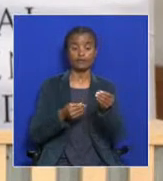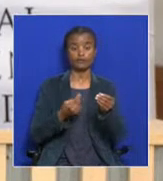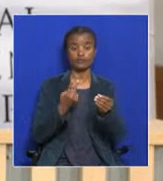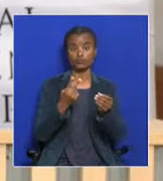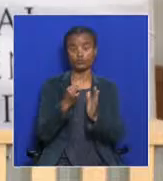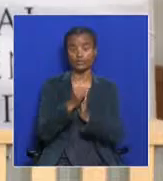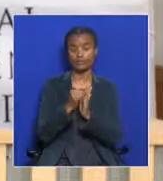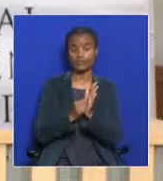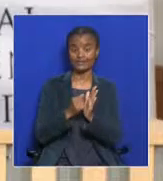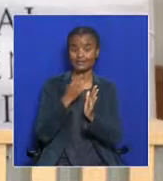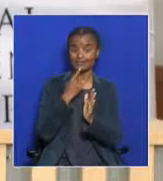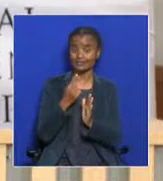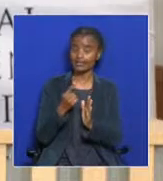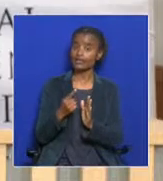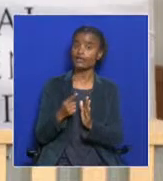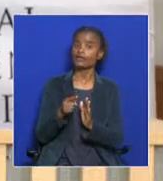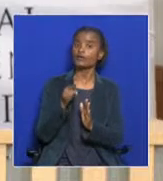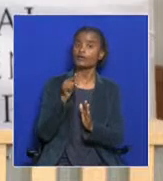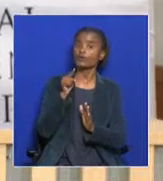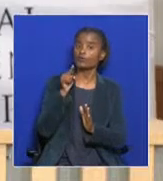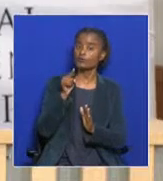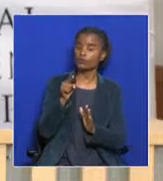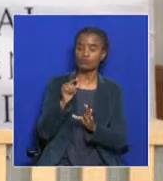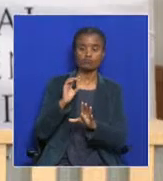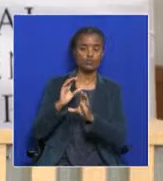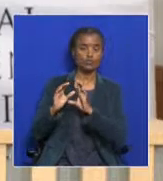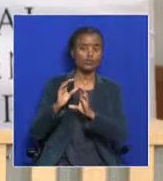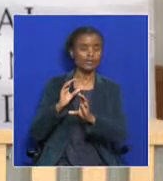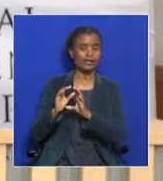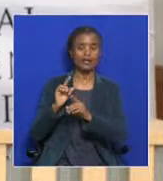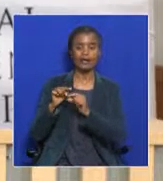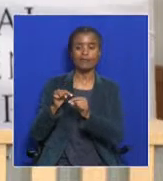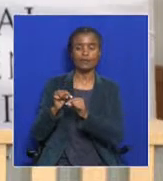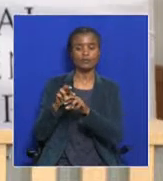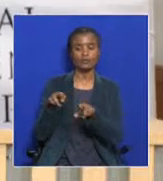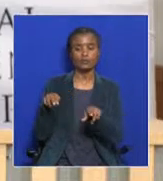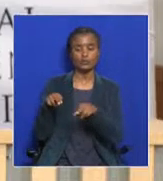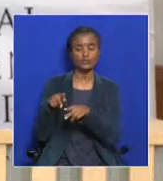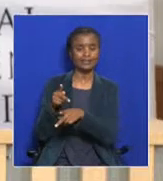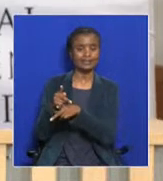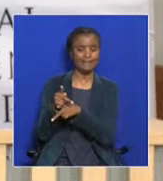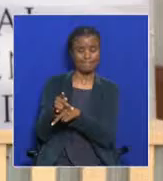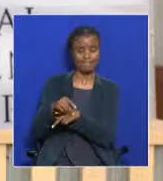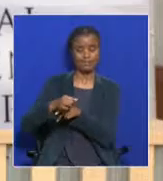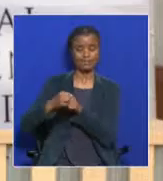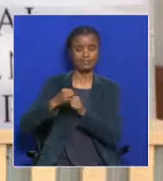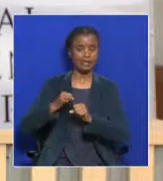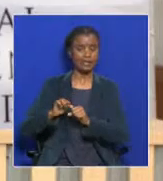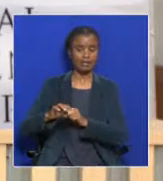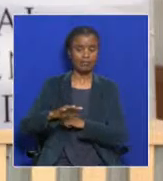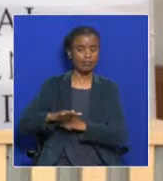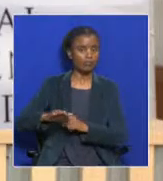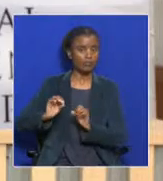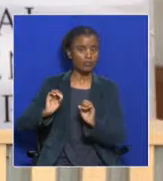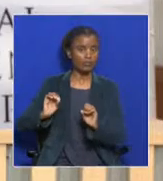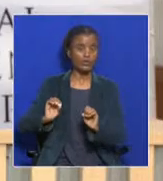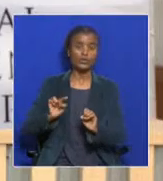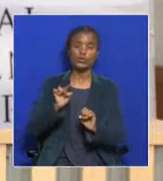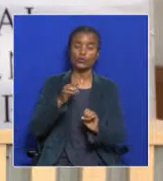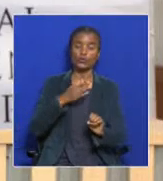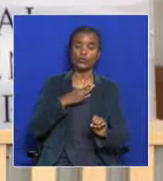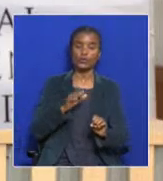ever had any conversation about storage space and that all you ever wanted was the SAP 13